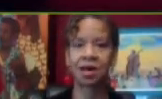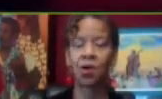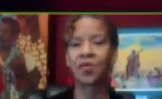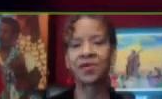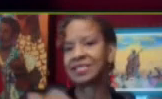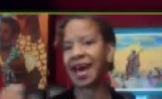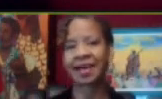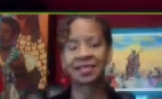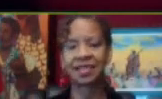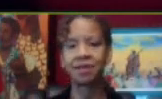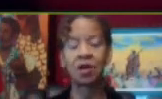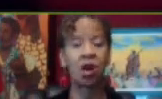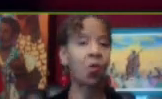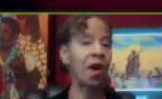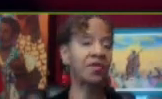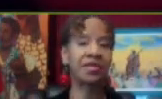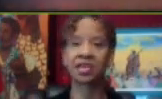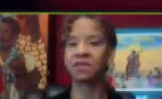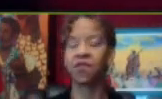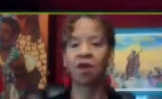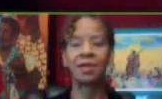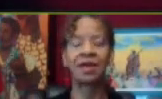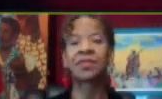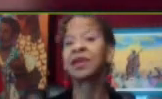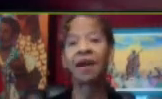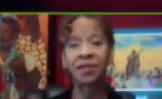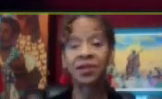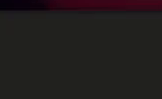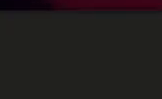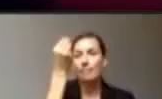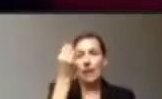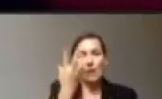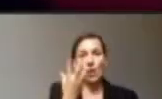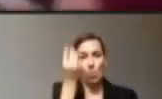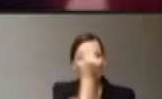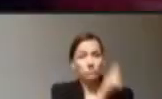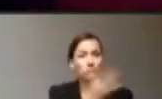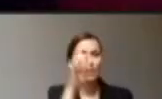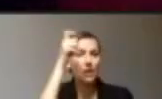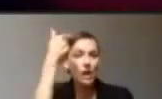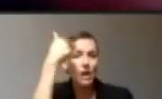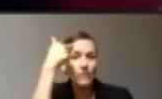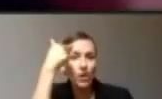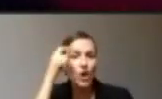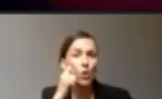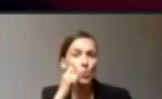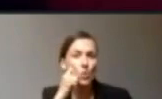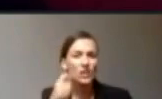us, whether it's academia, whether it's informing the governor's Racial